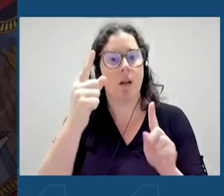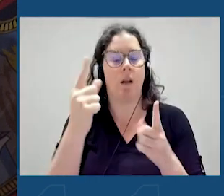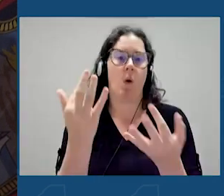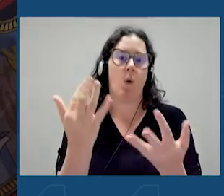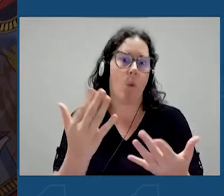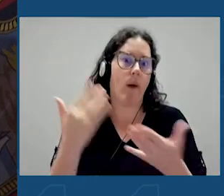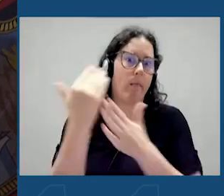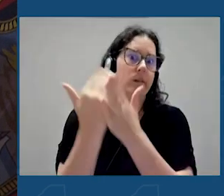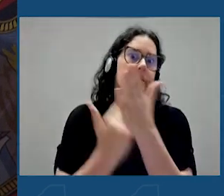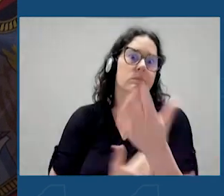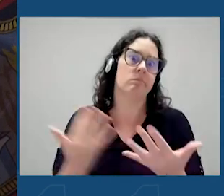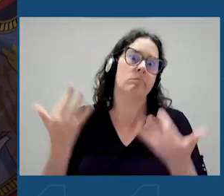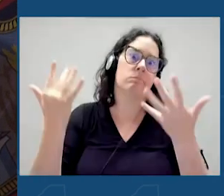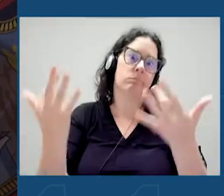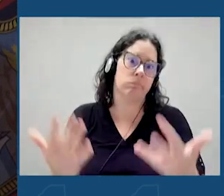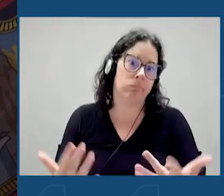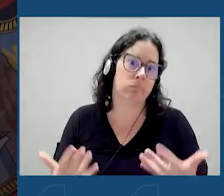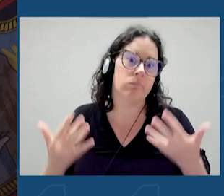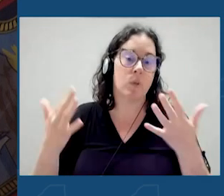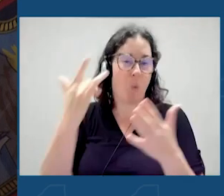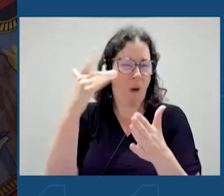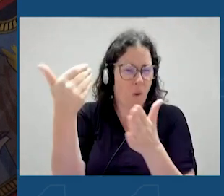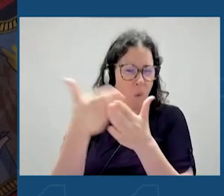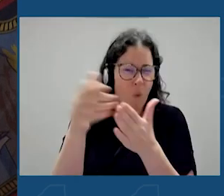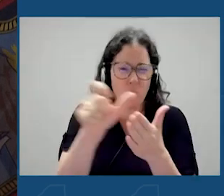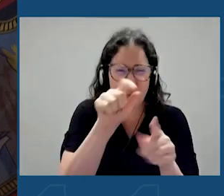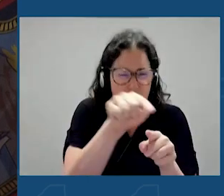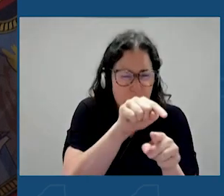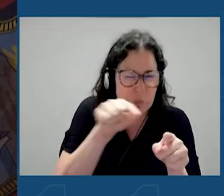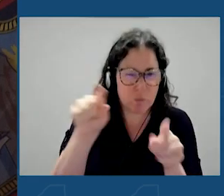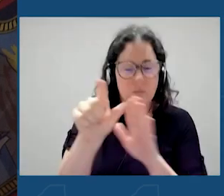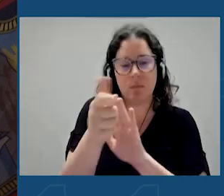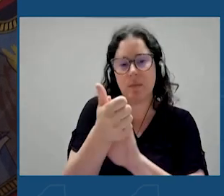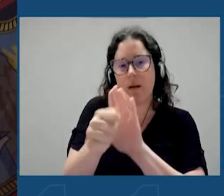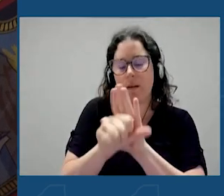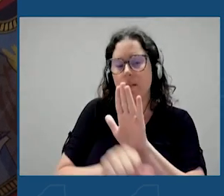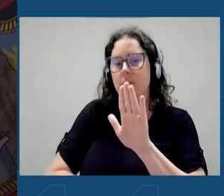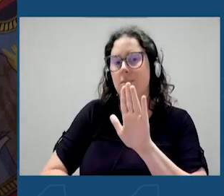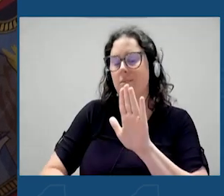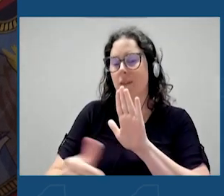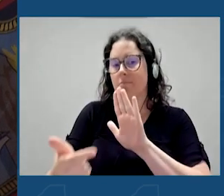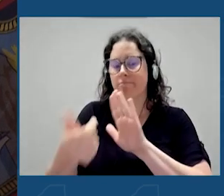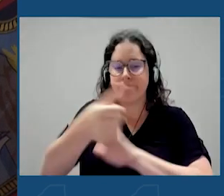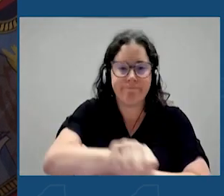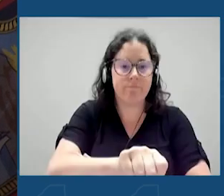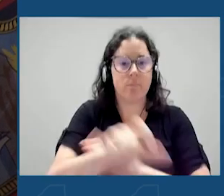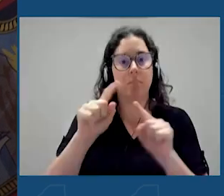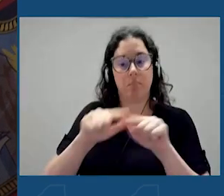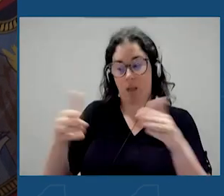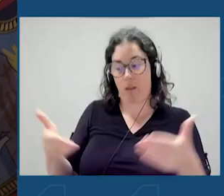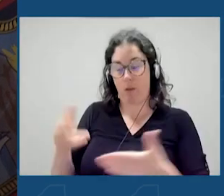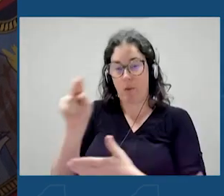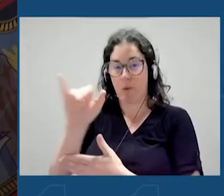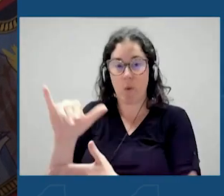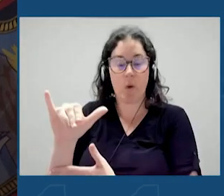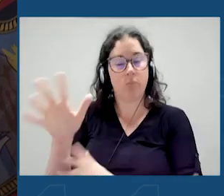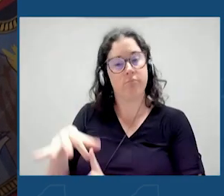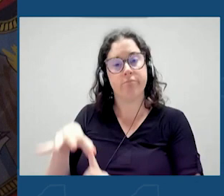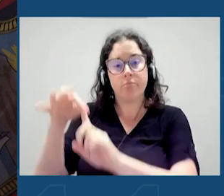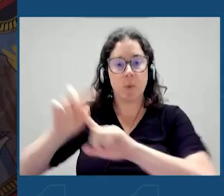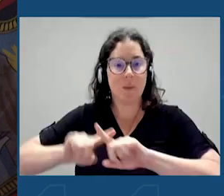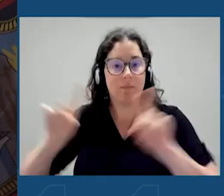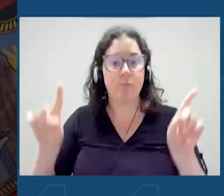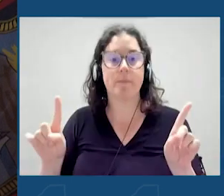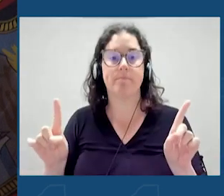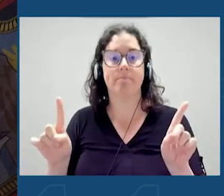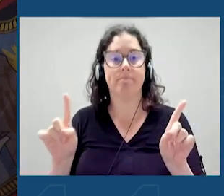denied. So we're here. We're here to say we're a different state.